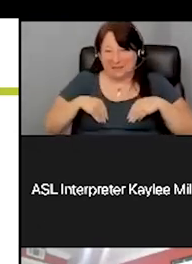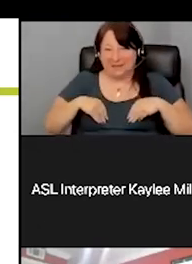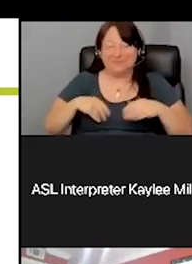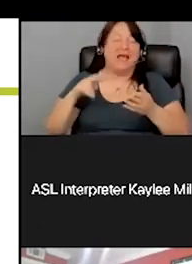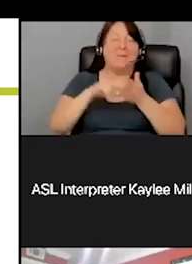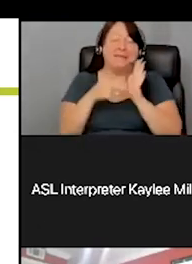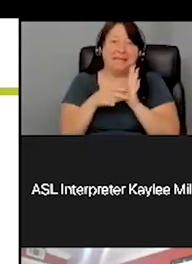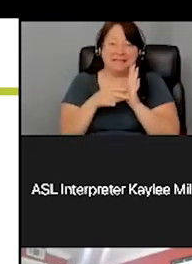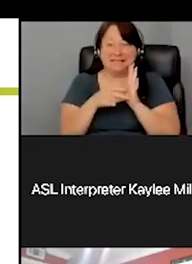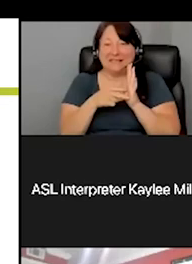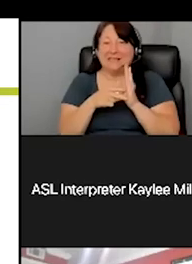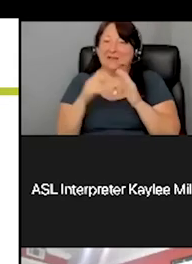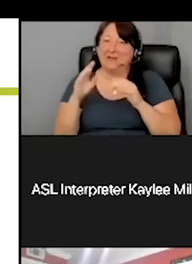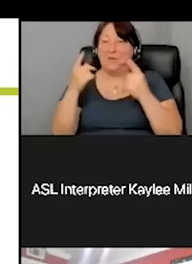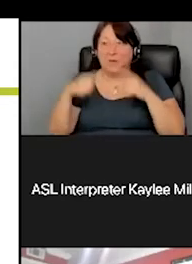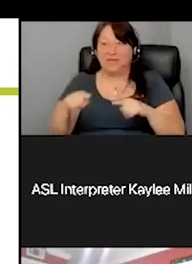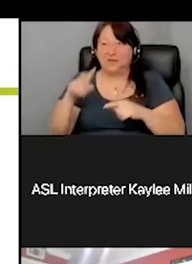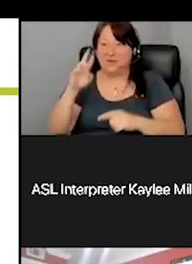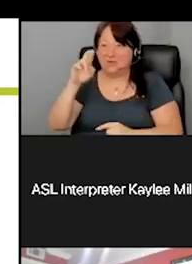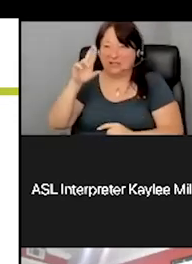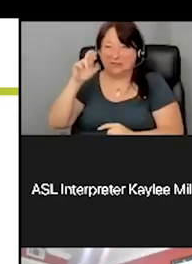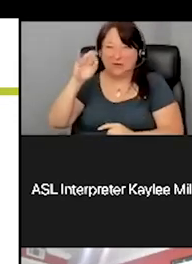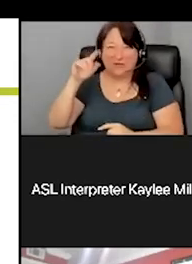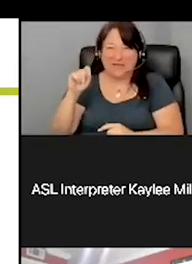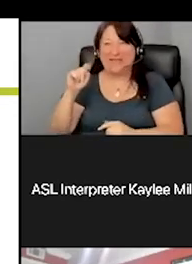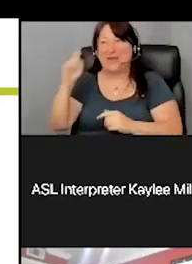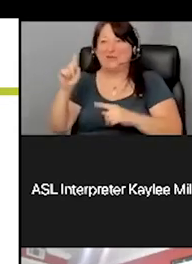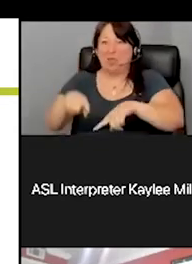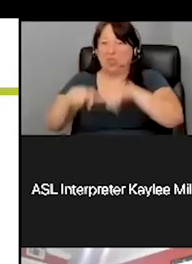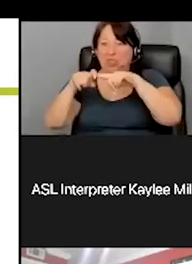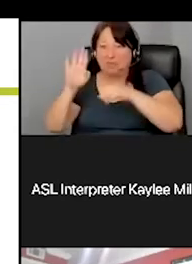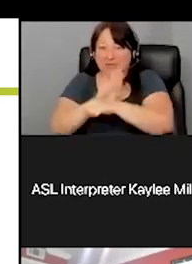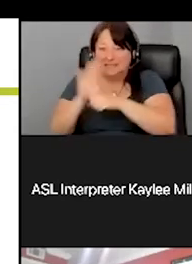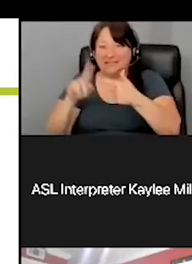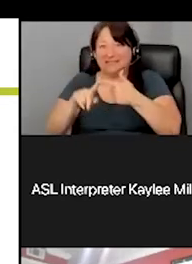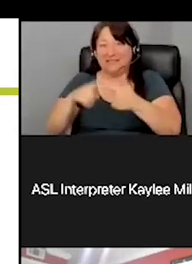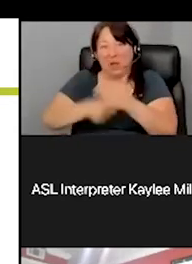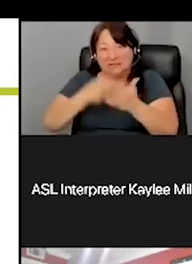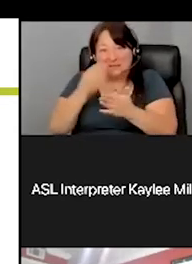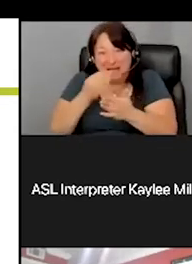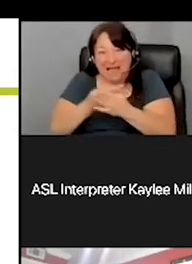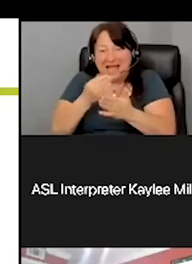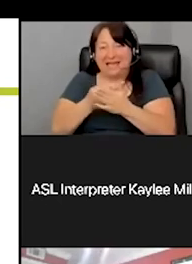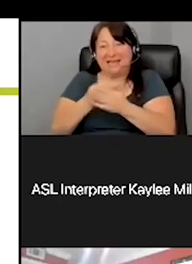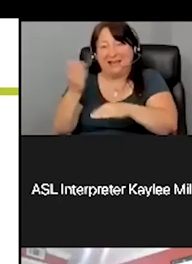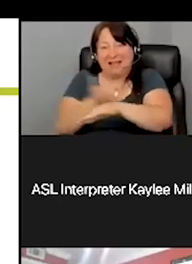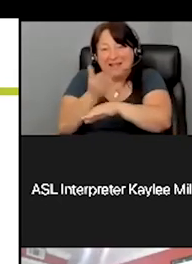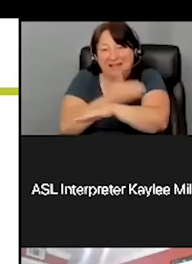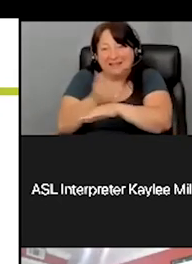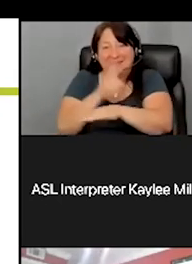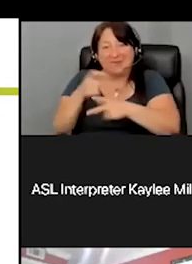there's interruption to business as you retrofit, there's also cost of the retrofit, et cetera. So you have to be very careful when you talk about